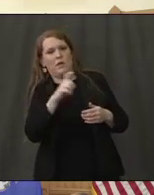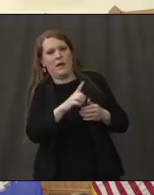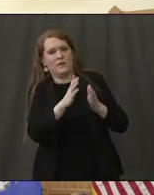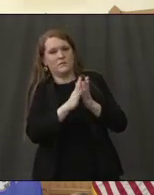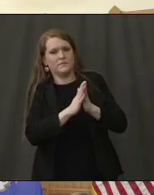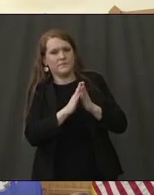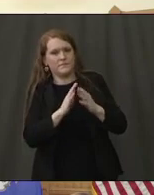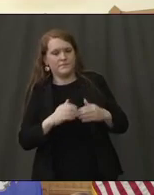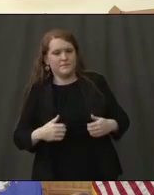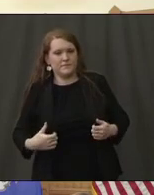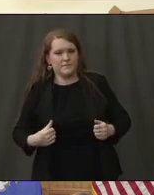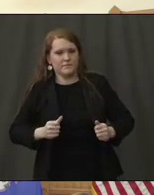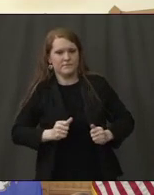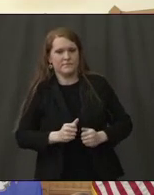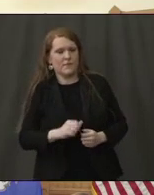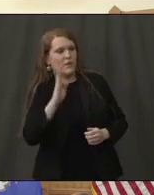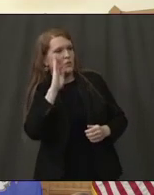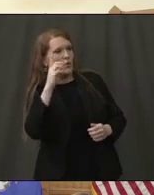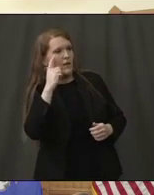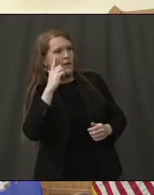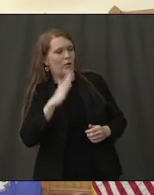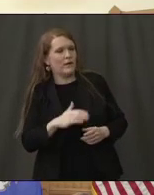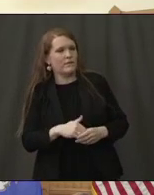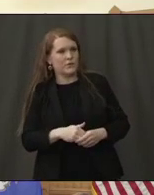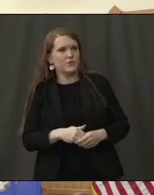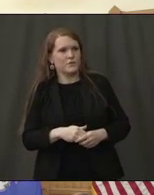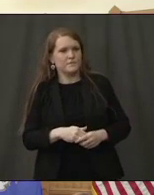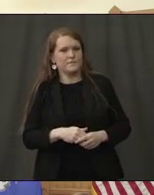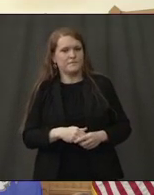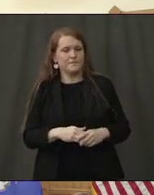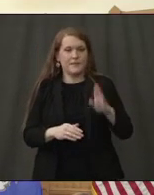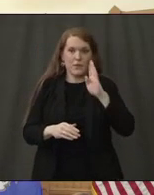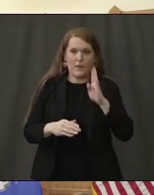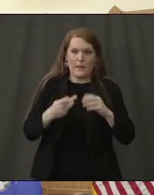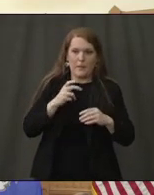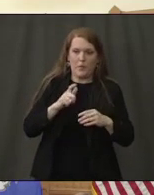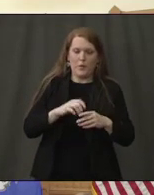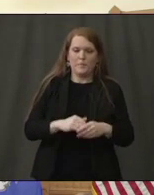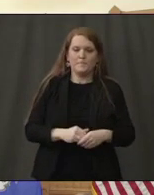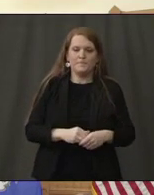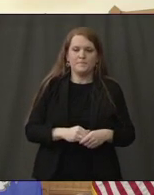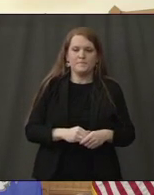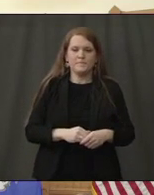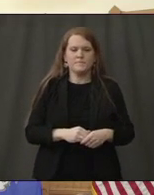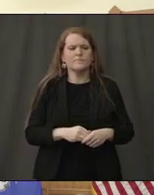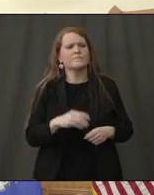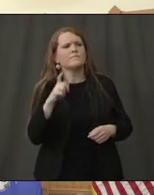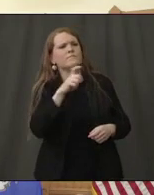Hi, Governor. Hey, Paul. Guys hear me? Yep. Yes, sir. Good. Okay. Hey,